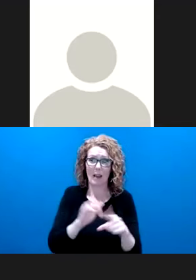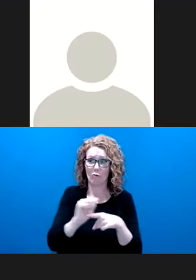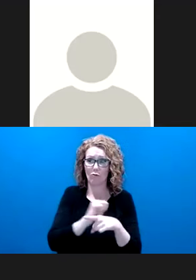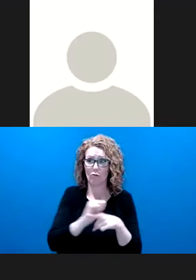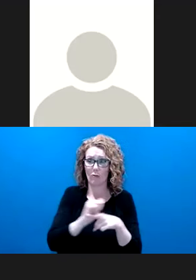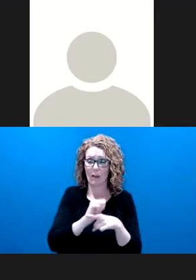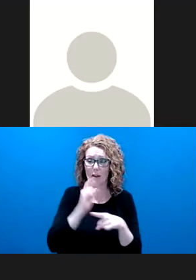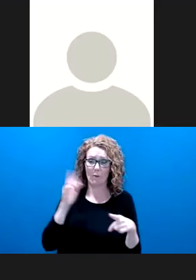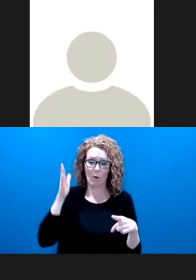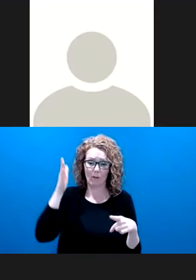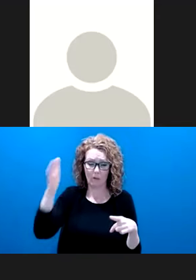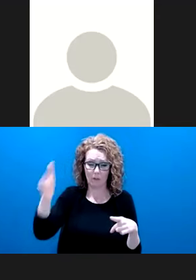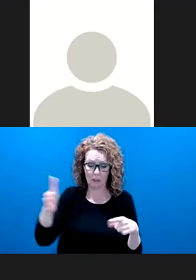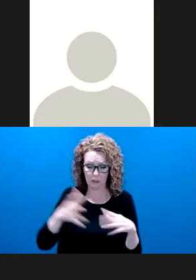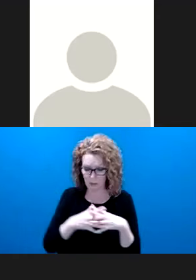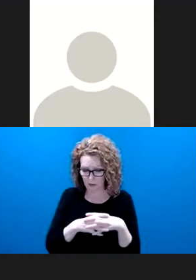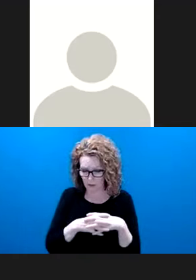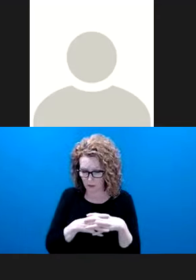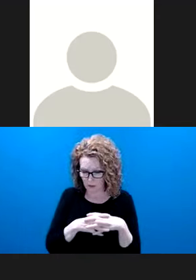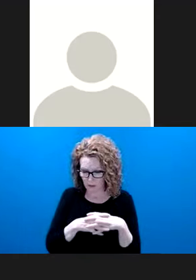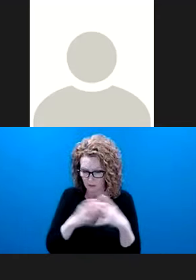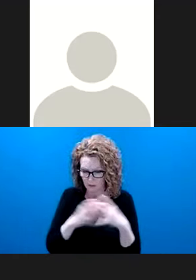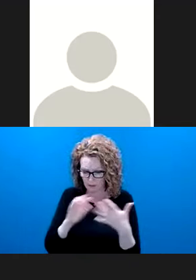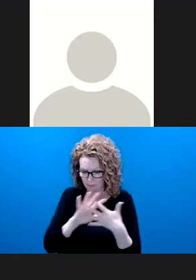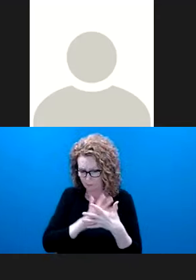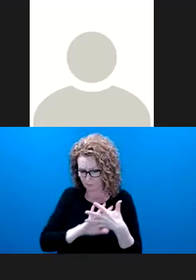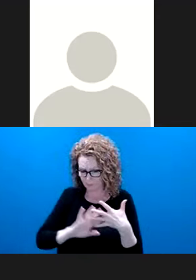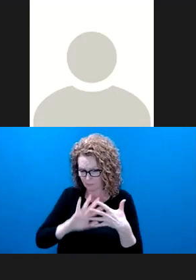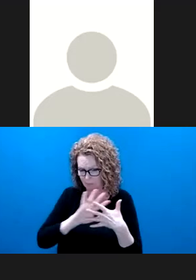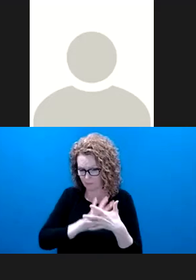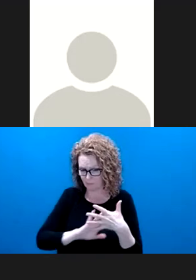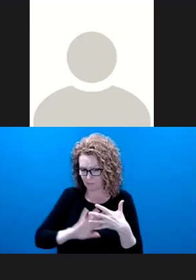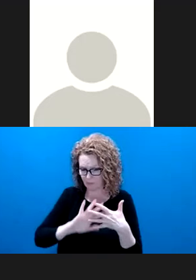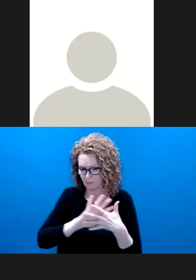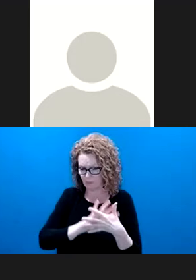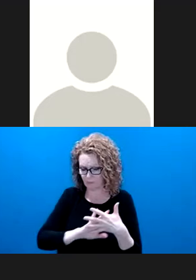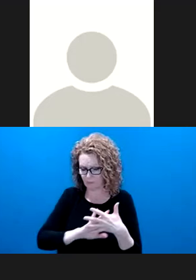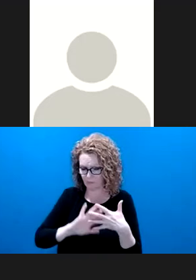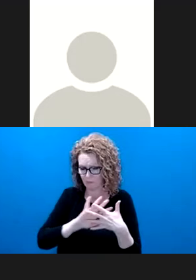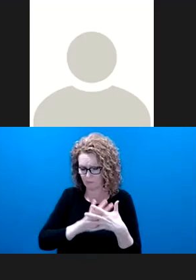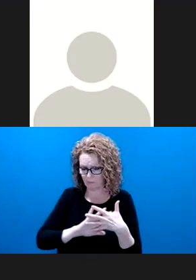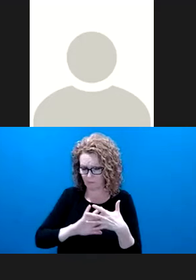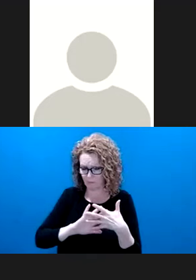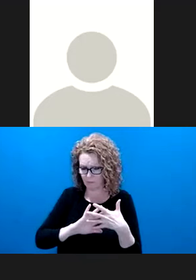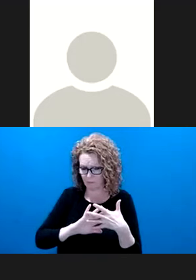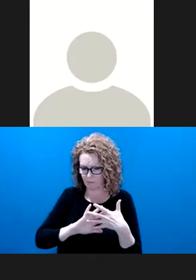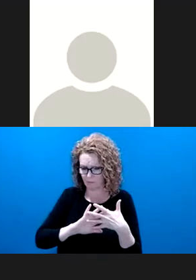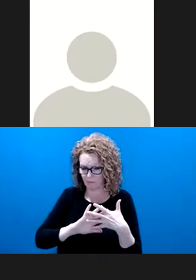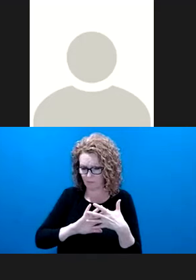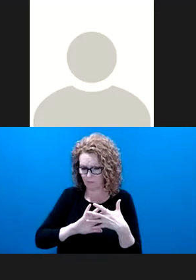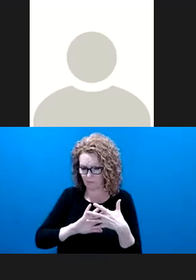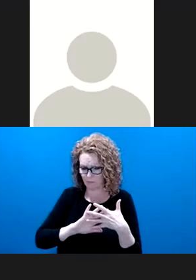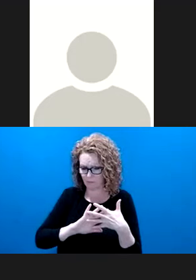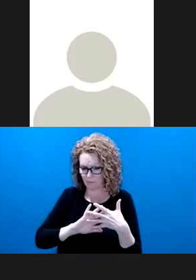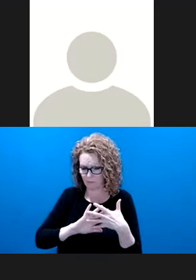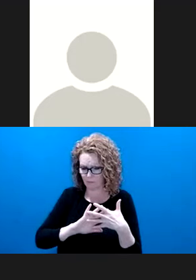I wouldn't say we're taking off the table, but it's definitely something for us to keep in mind at this point. It's just